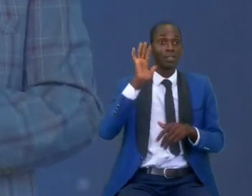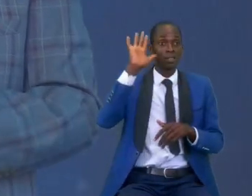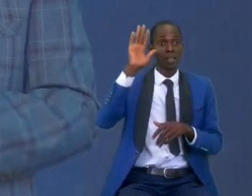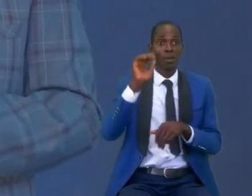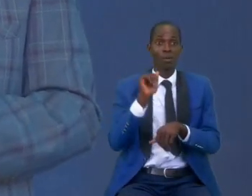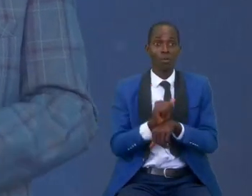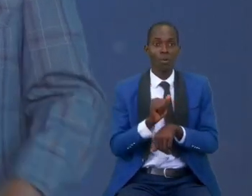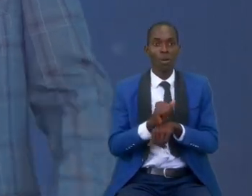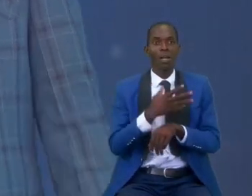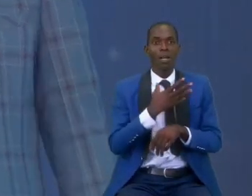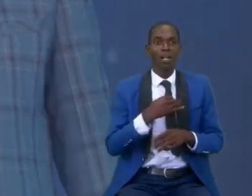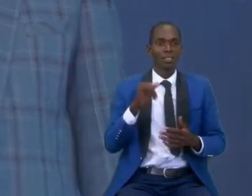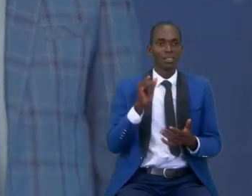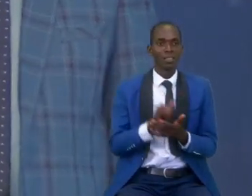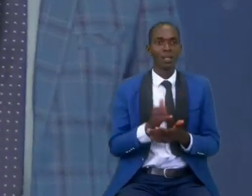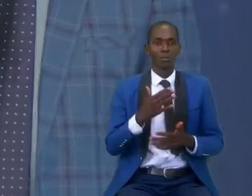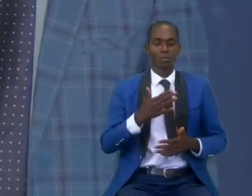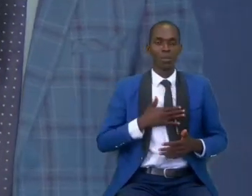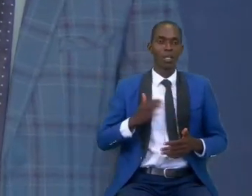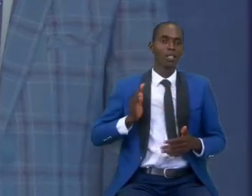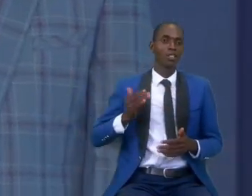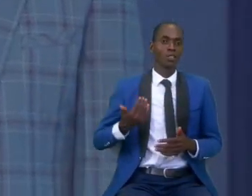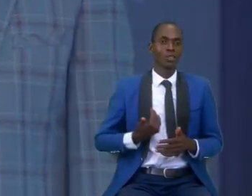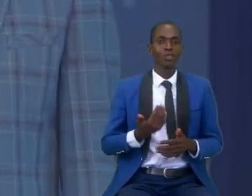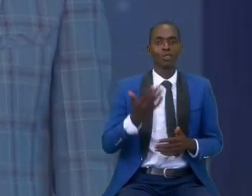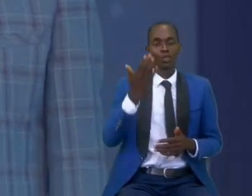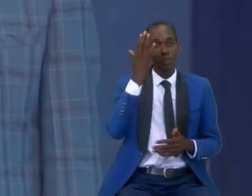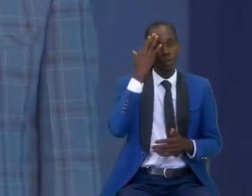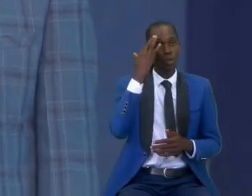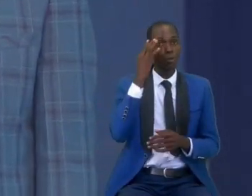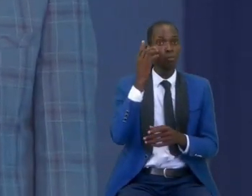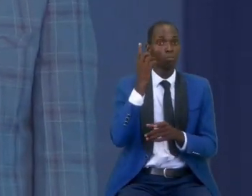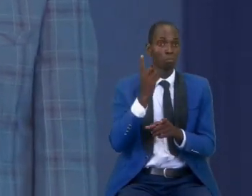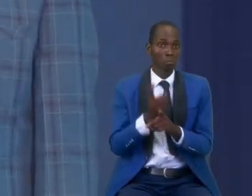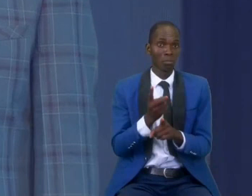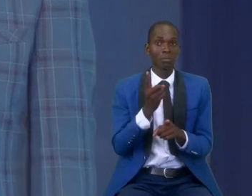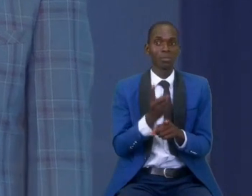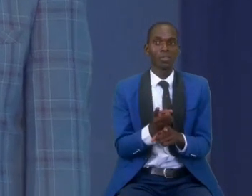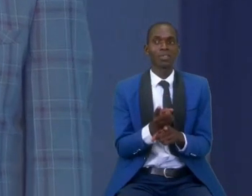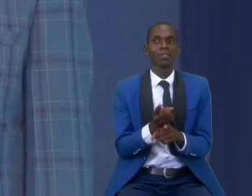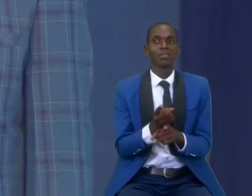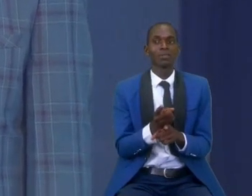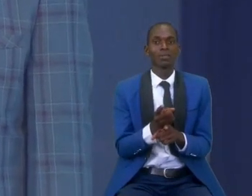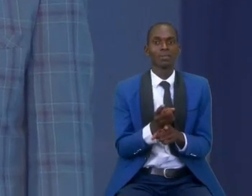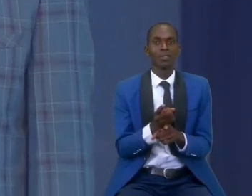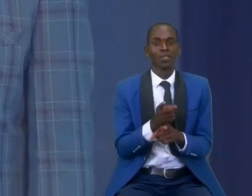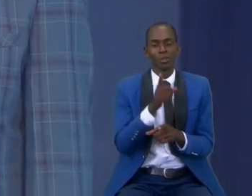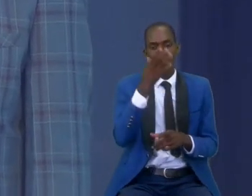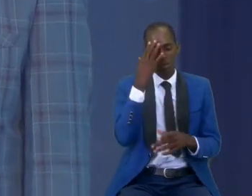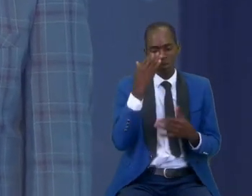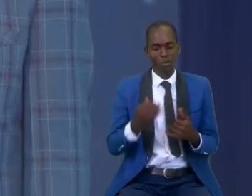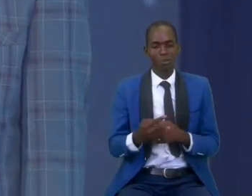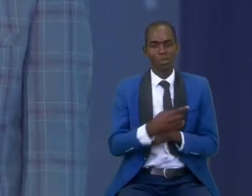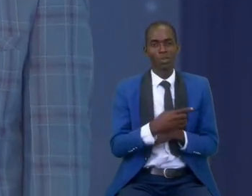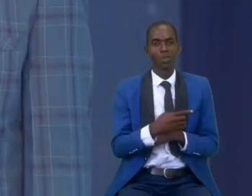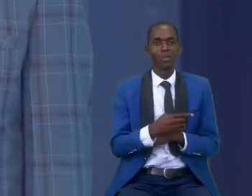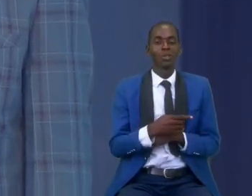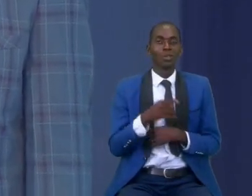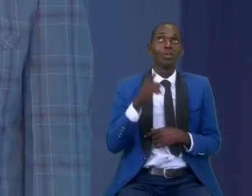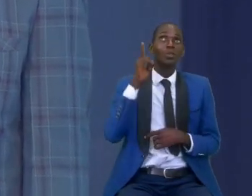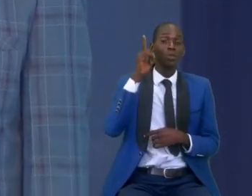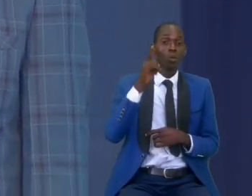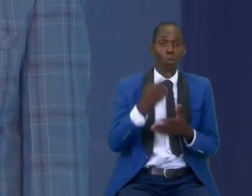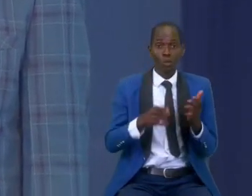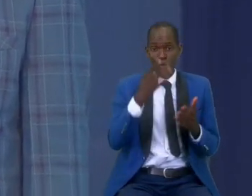knoweth right well. What you know today will lift you up. What you know today will change